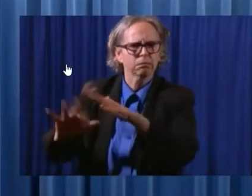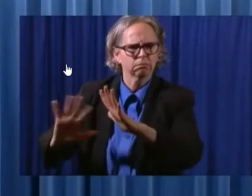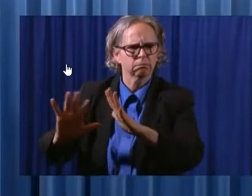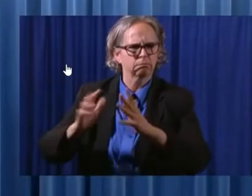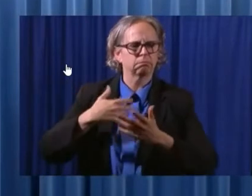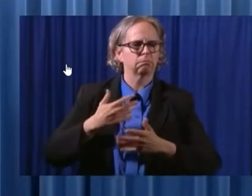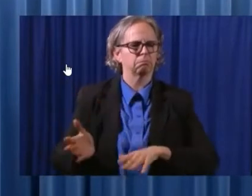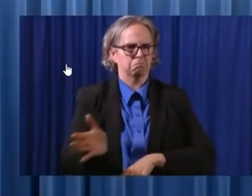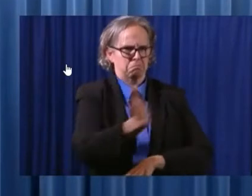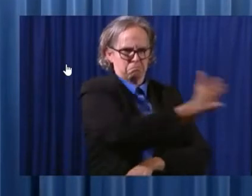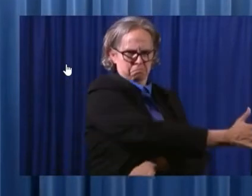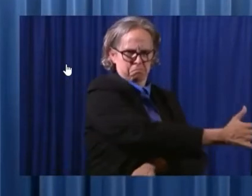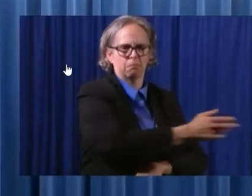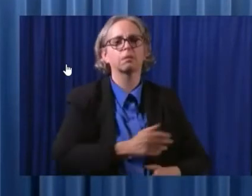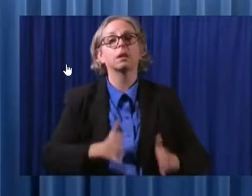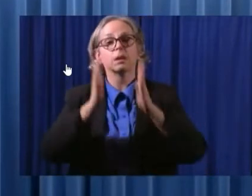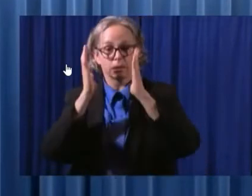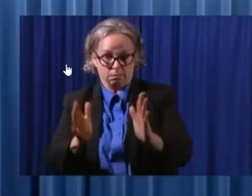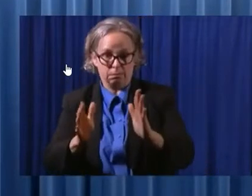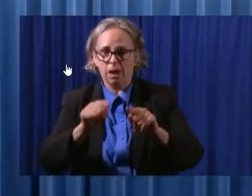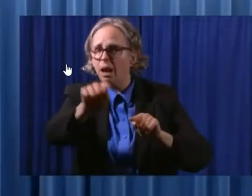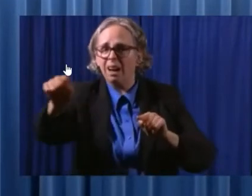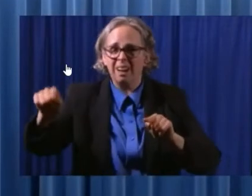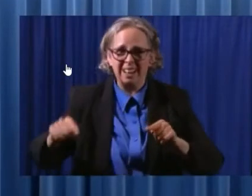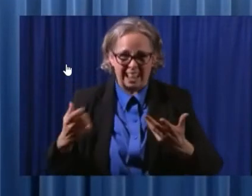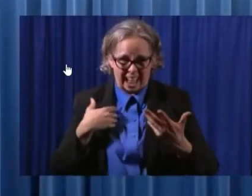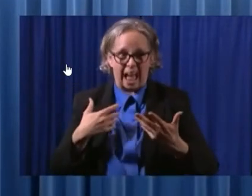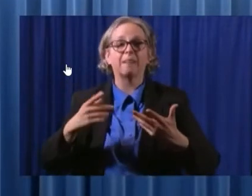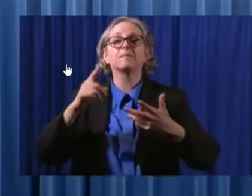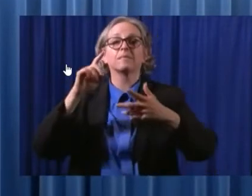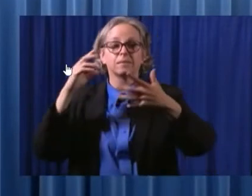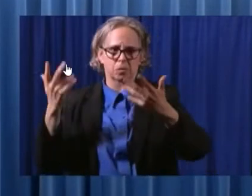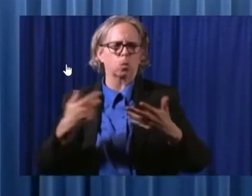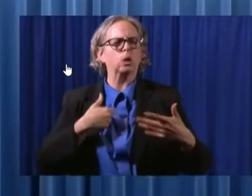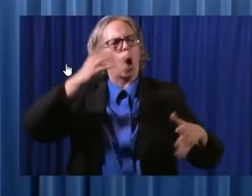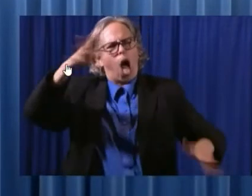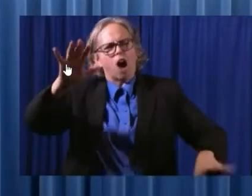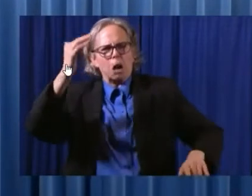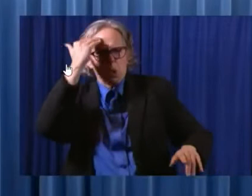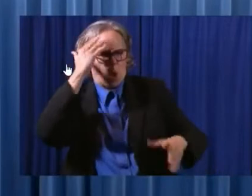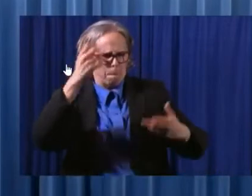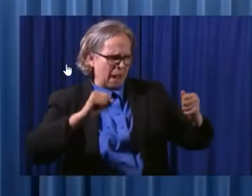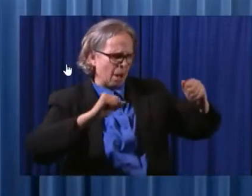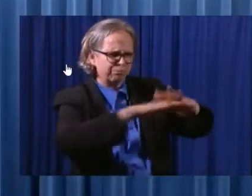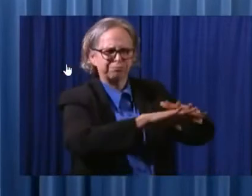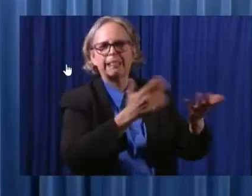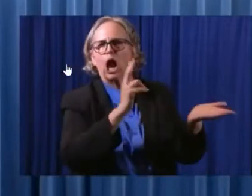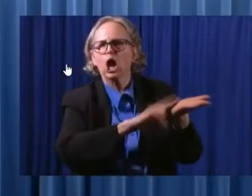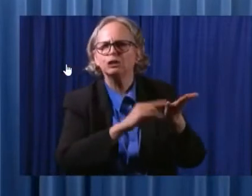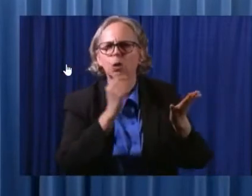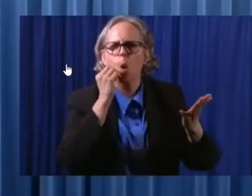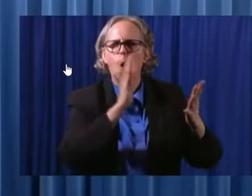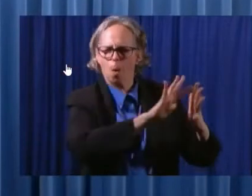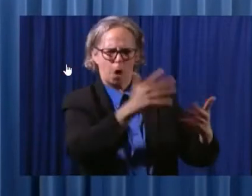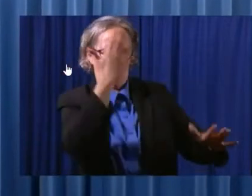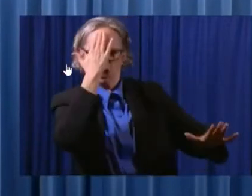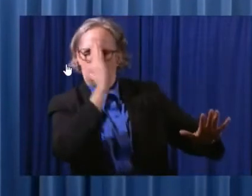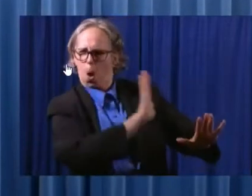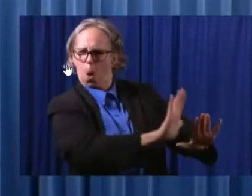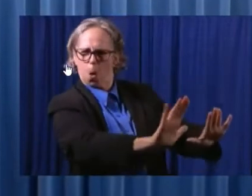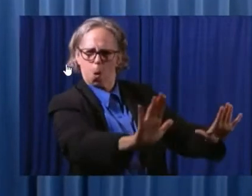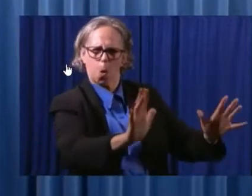some extent what's going on in congregate care. We know that the risk of spread within congregate settings, such as long-term care facilities, prisons,